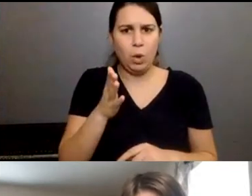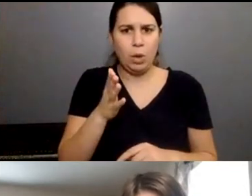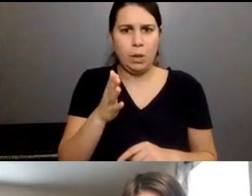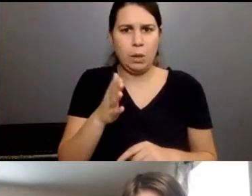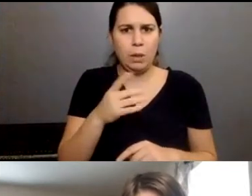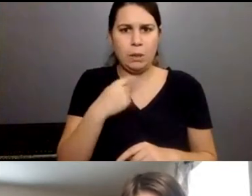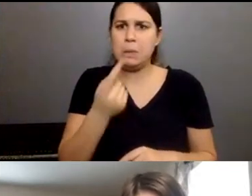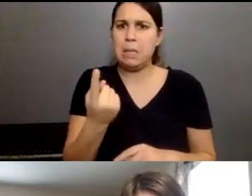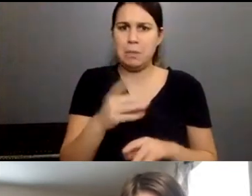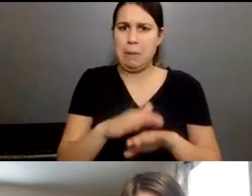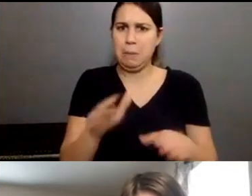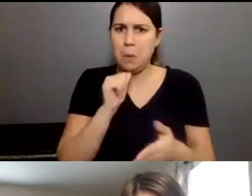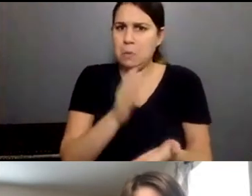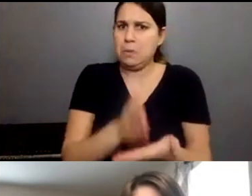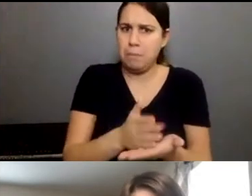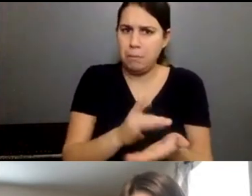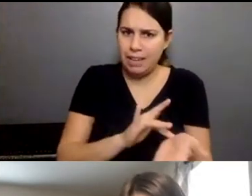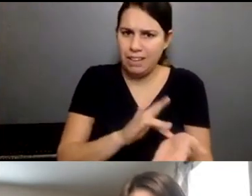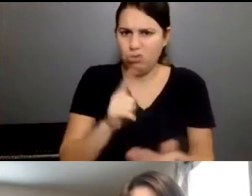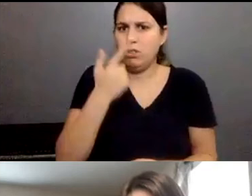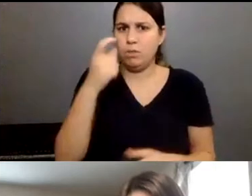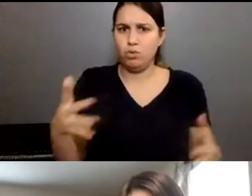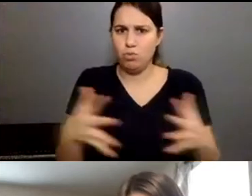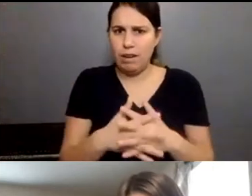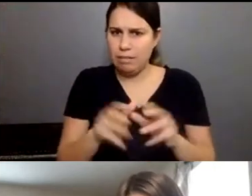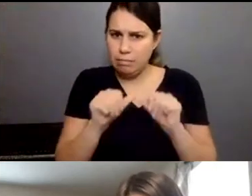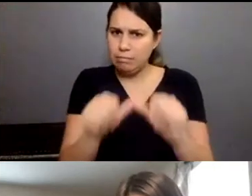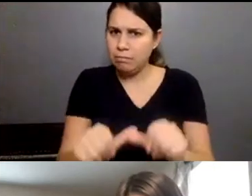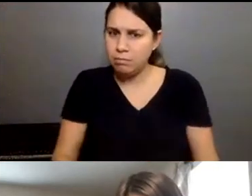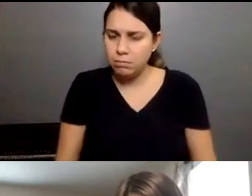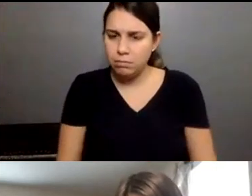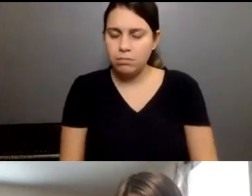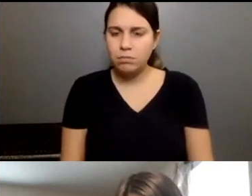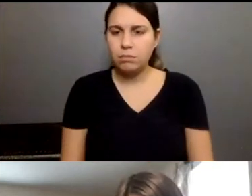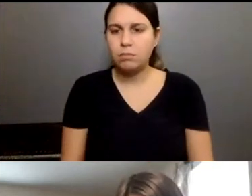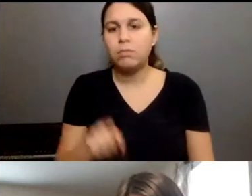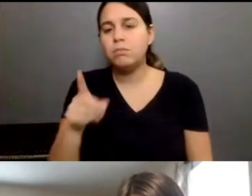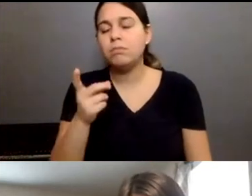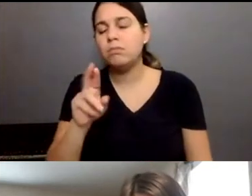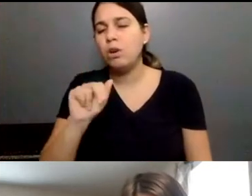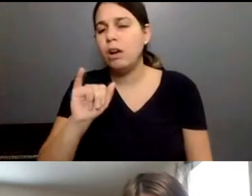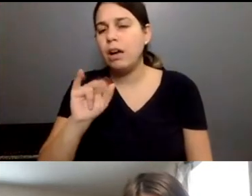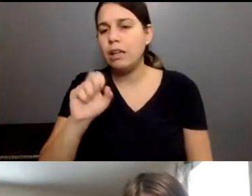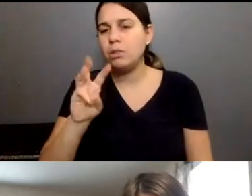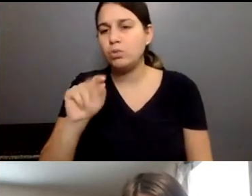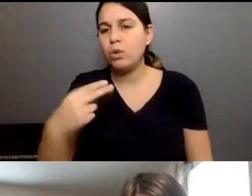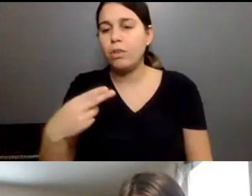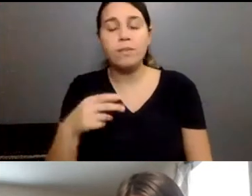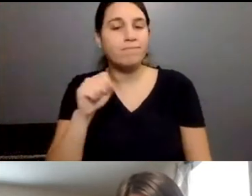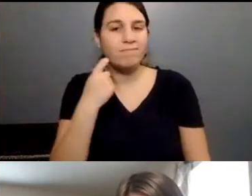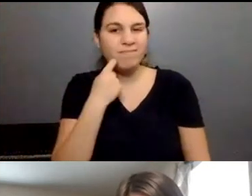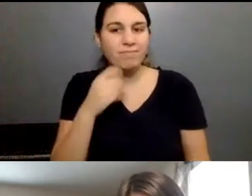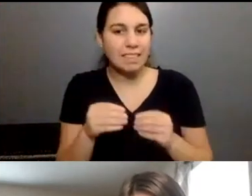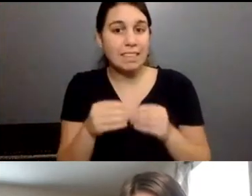medications just because they were pregnant. And we've recently expanded to